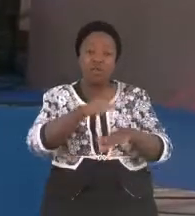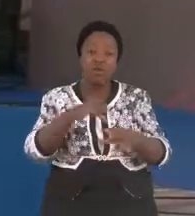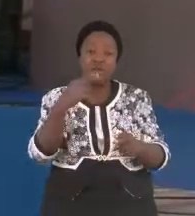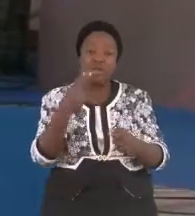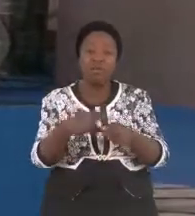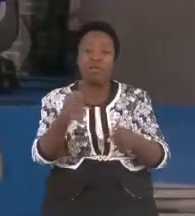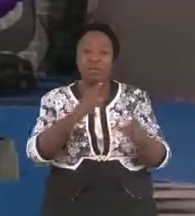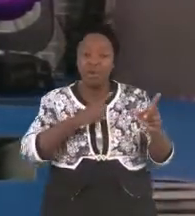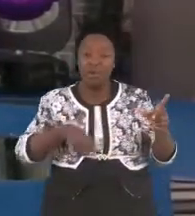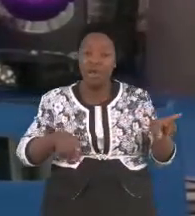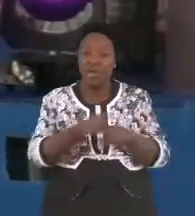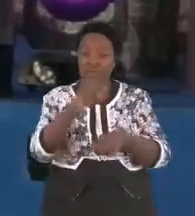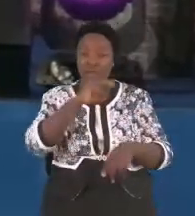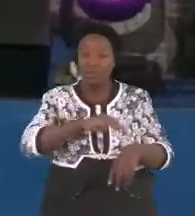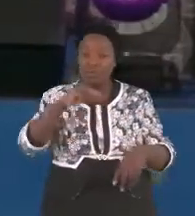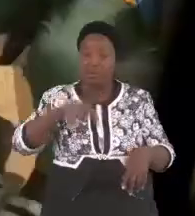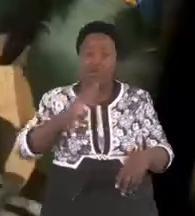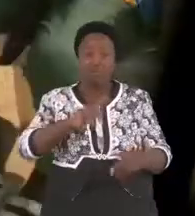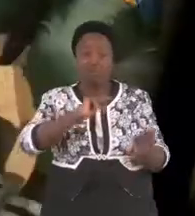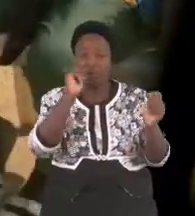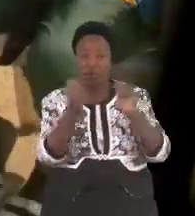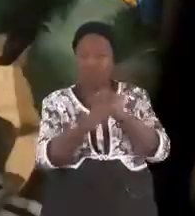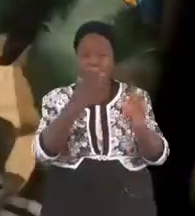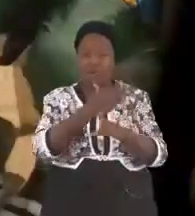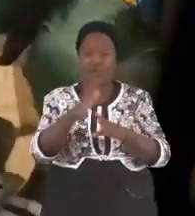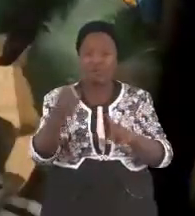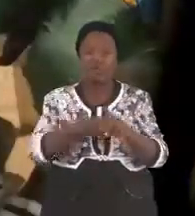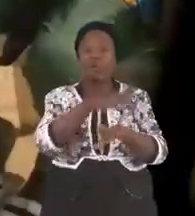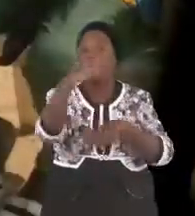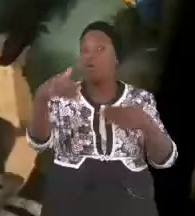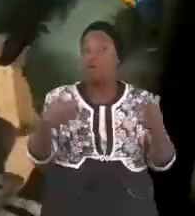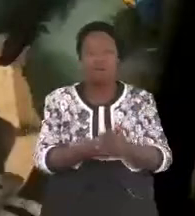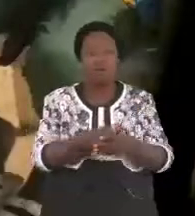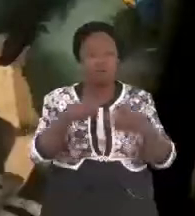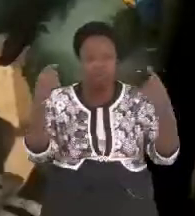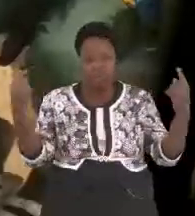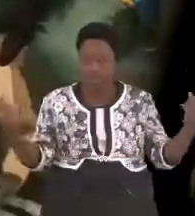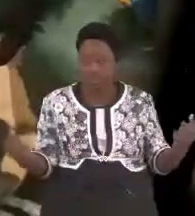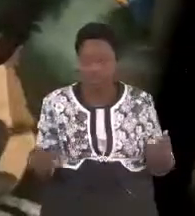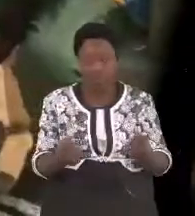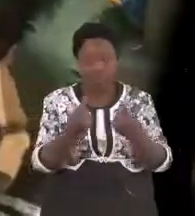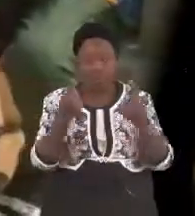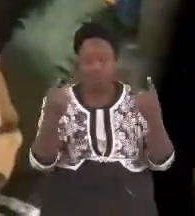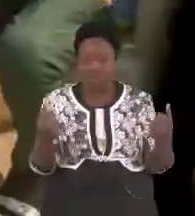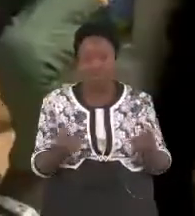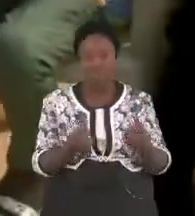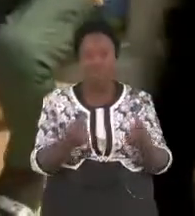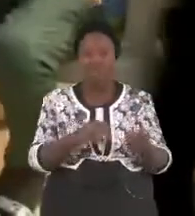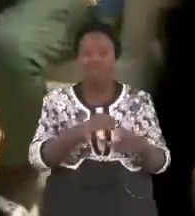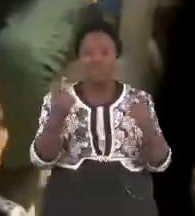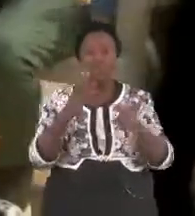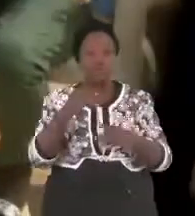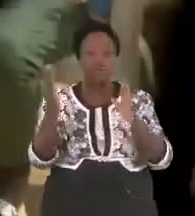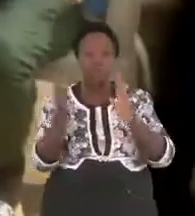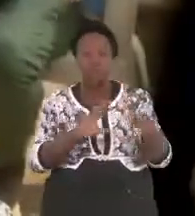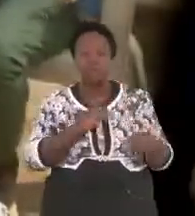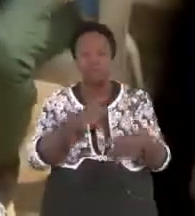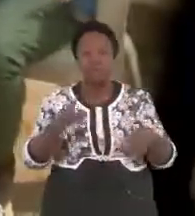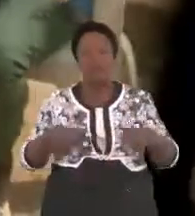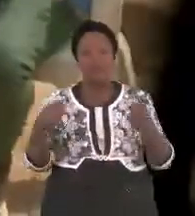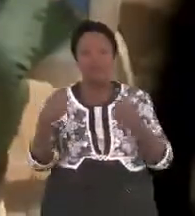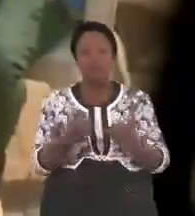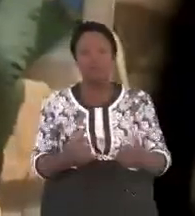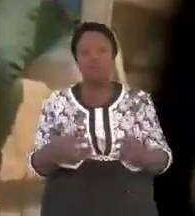will turn away from all iniquity. Be fulfilled in our lives in Jesus' name. Look at number two here,